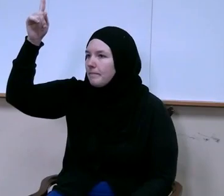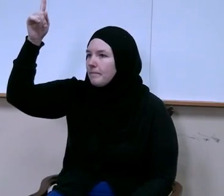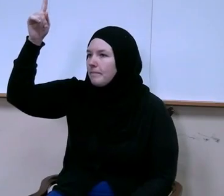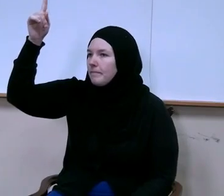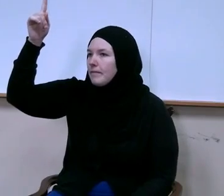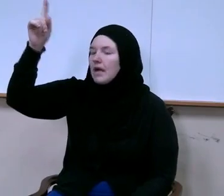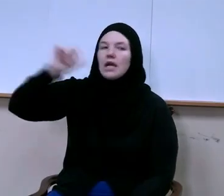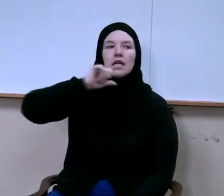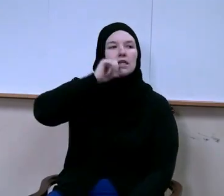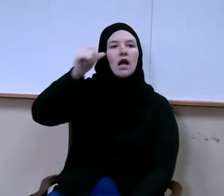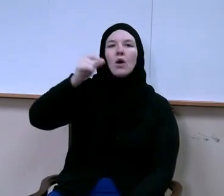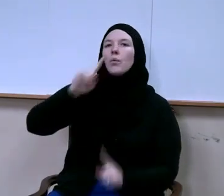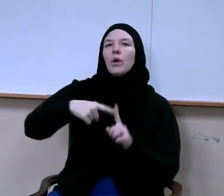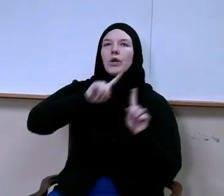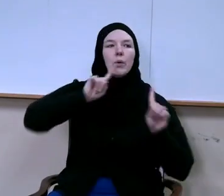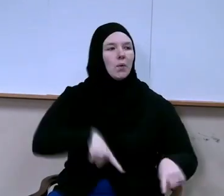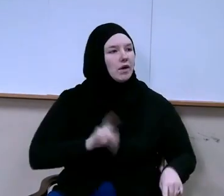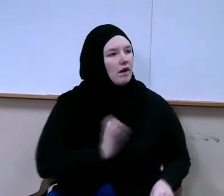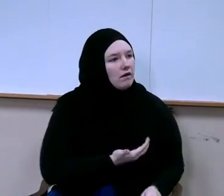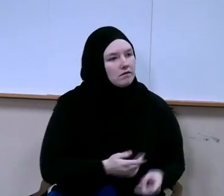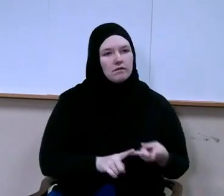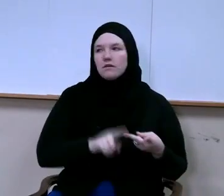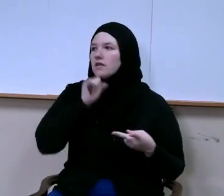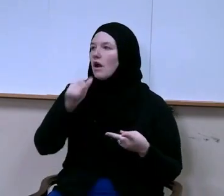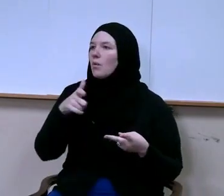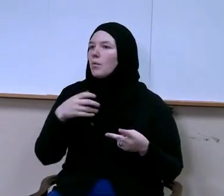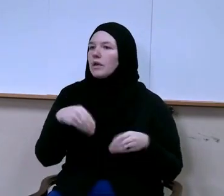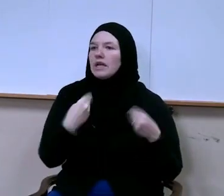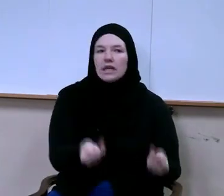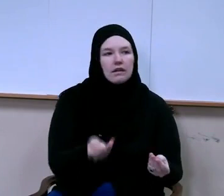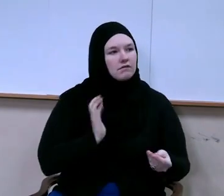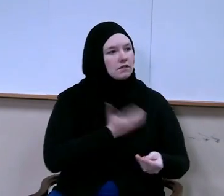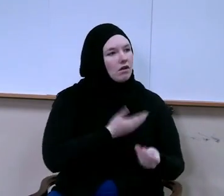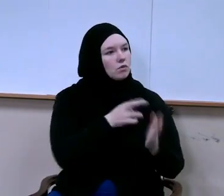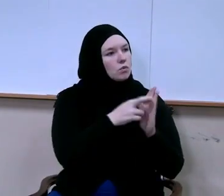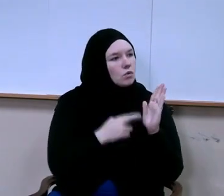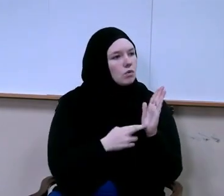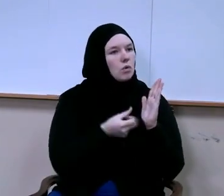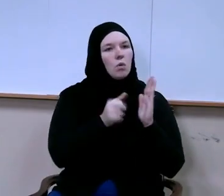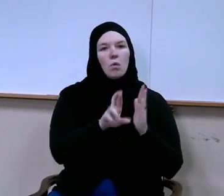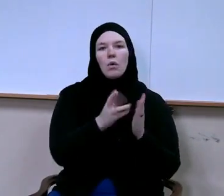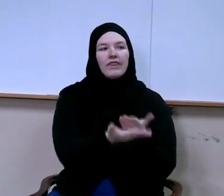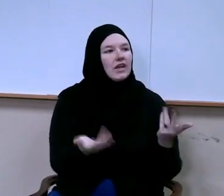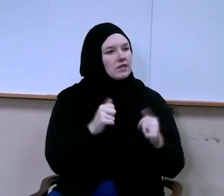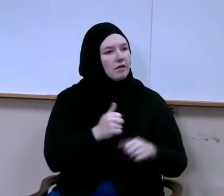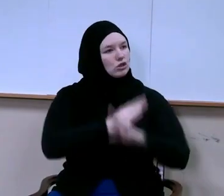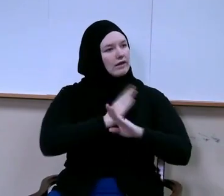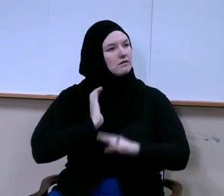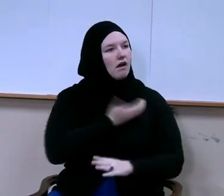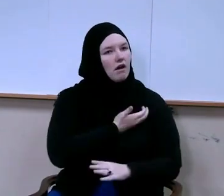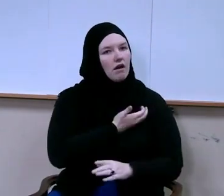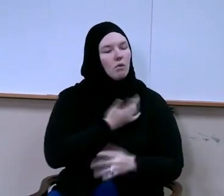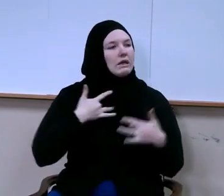to us, not when He orders us, not when He gives us prohibitions that protect us from